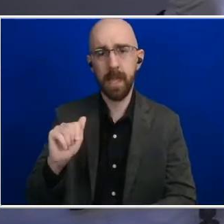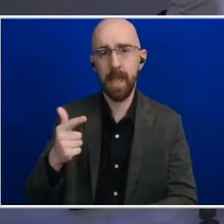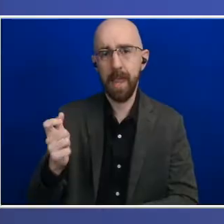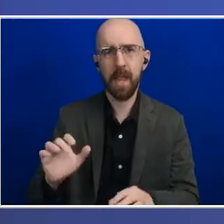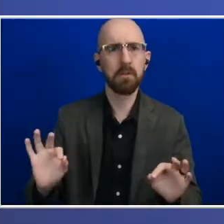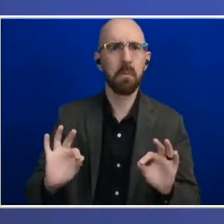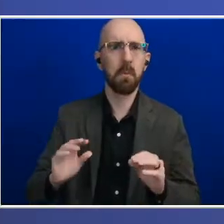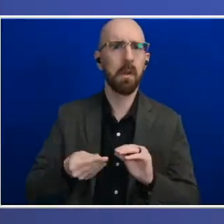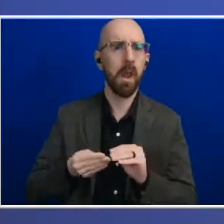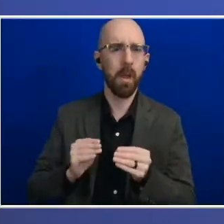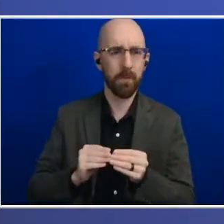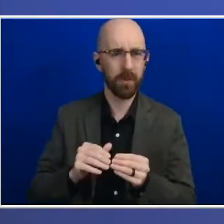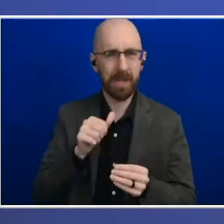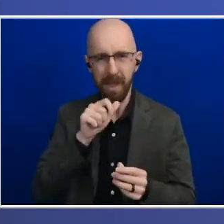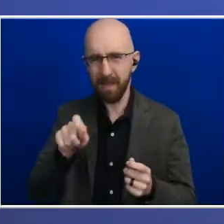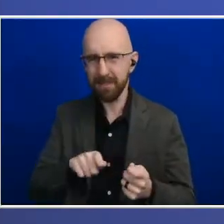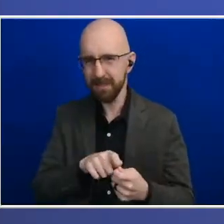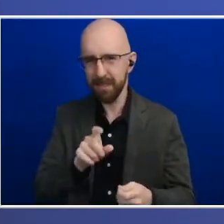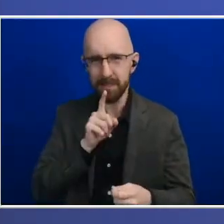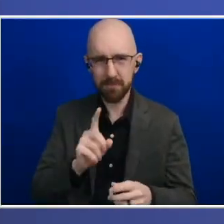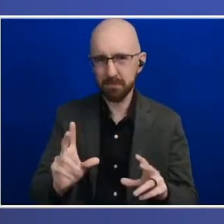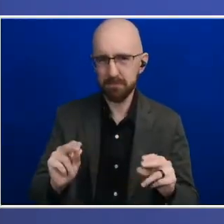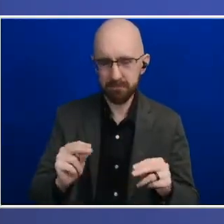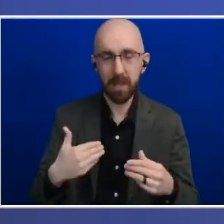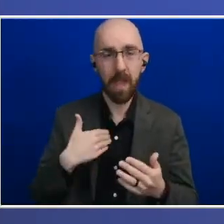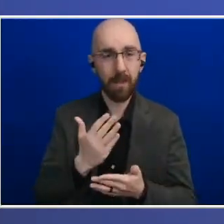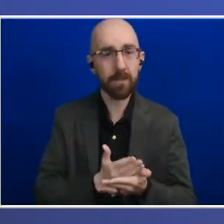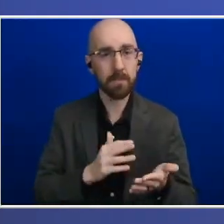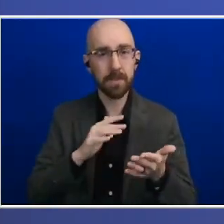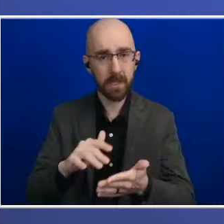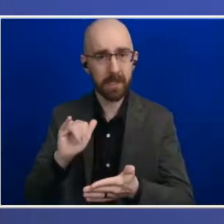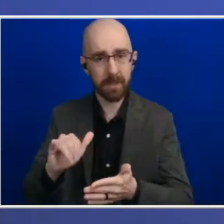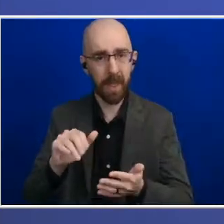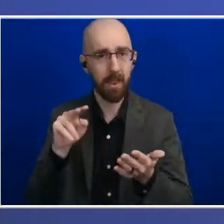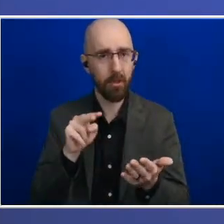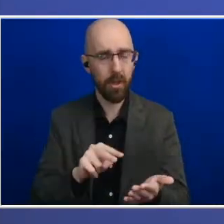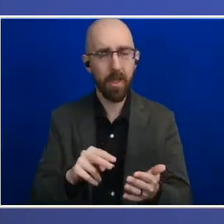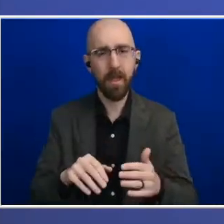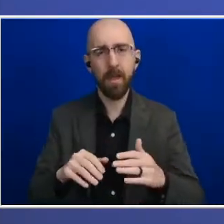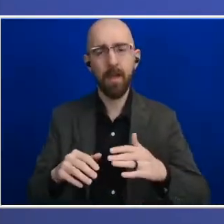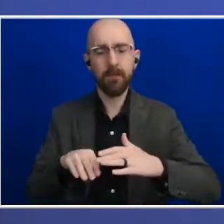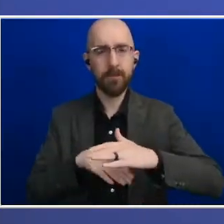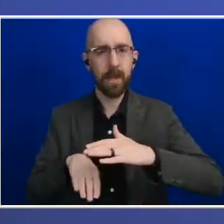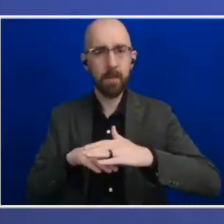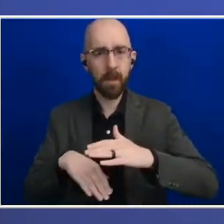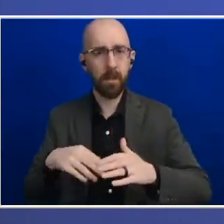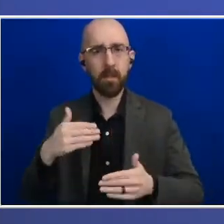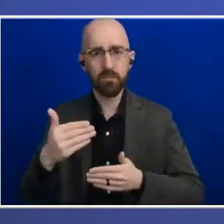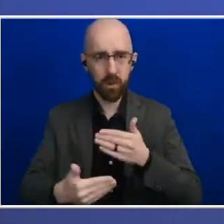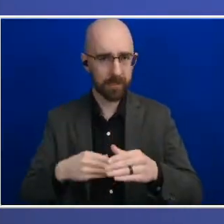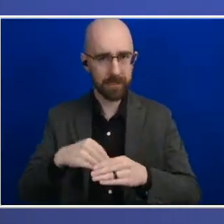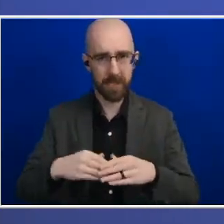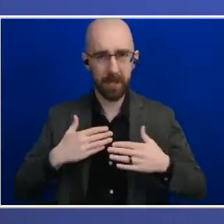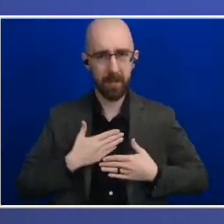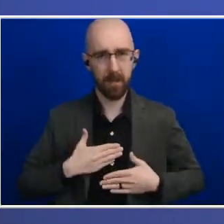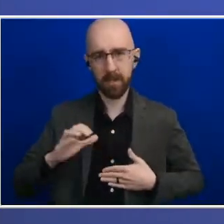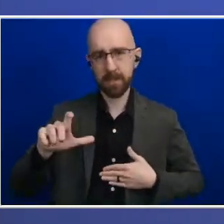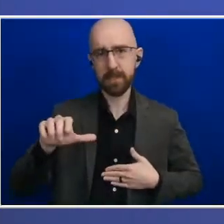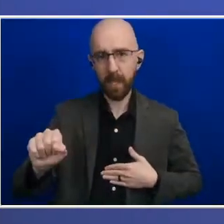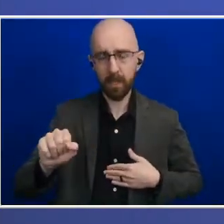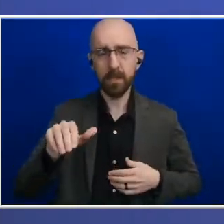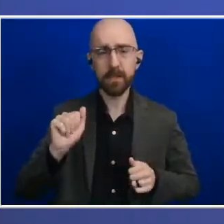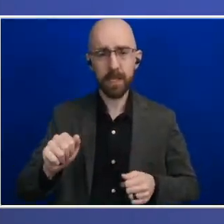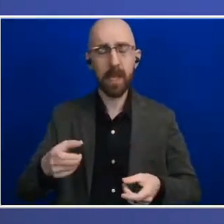quite true. But we now have some studies that are looking at fundamental processes in our cells that can give us a